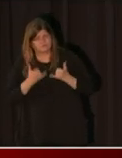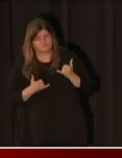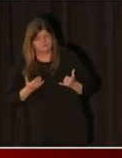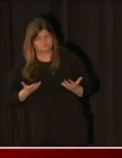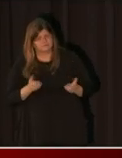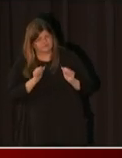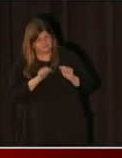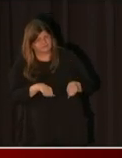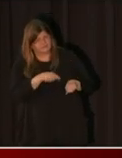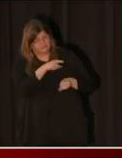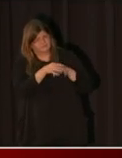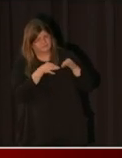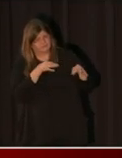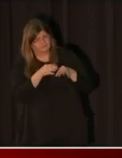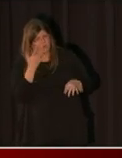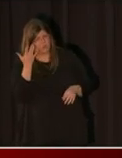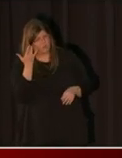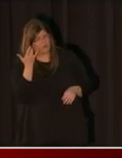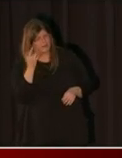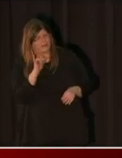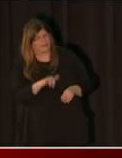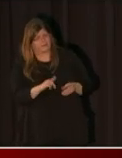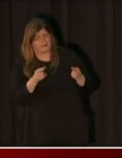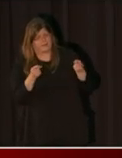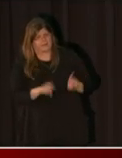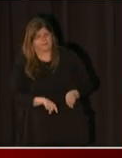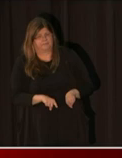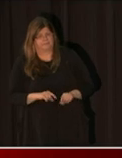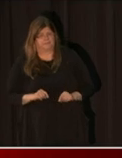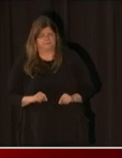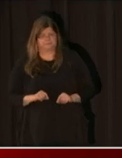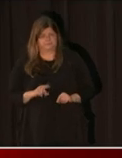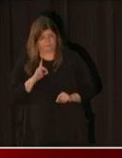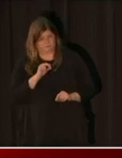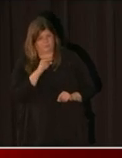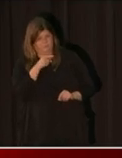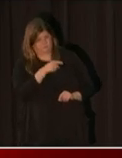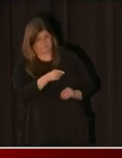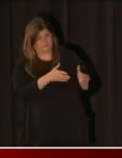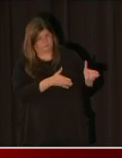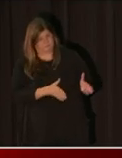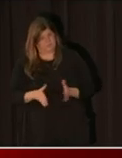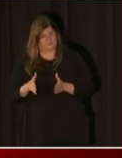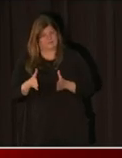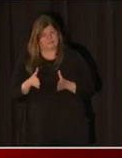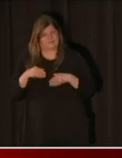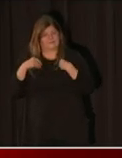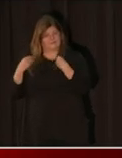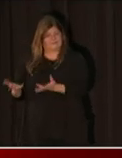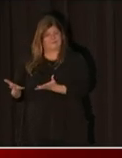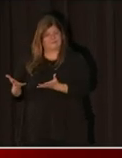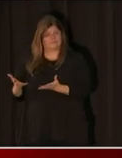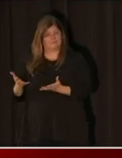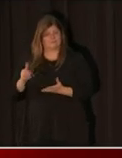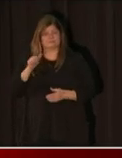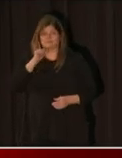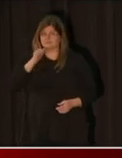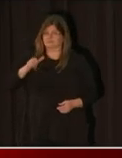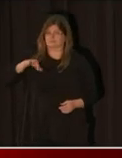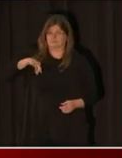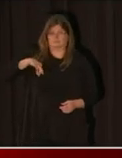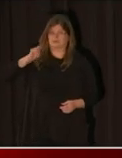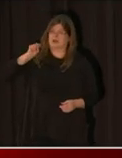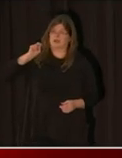that was happening, and do you, as a result, plan to give these nonprofits additional resources to